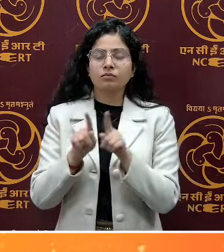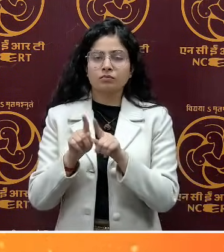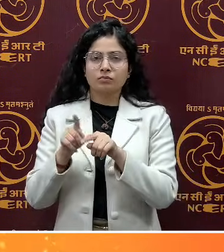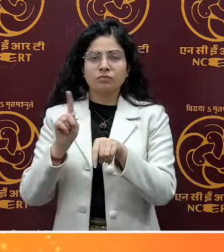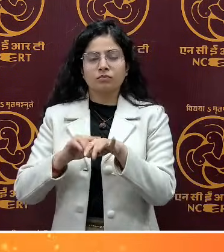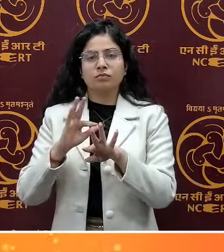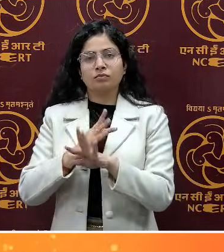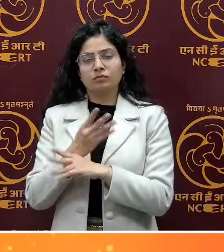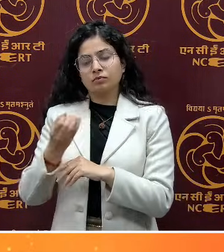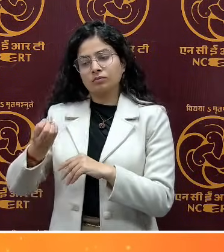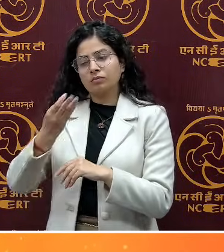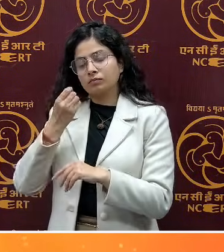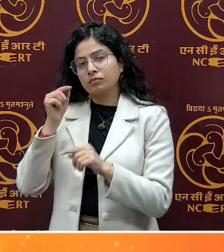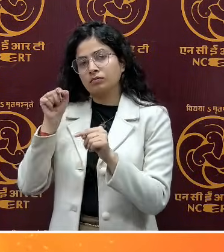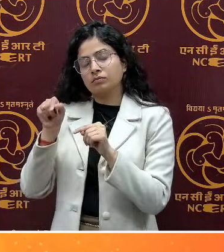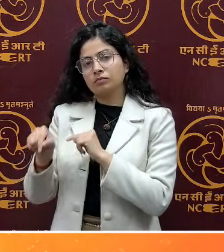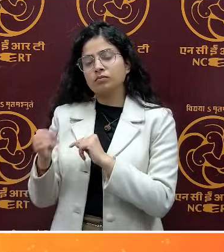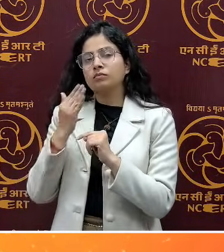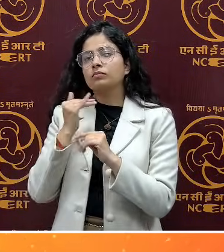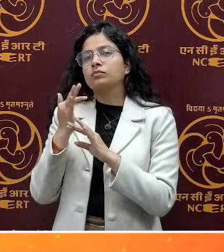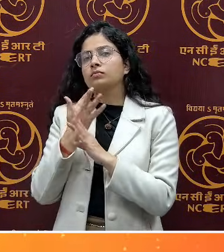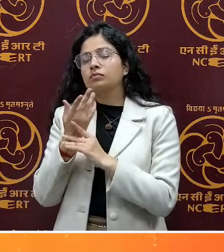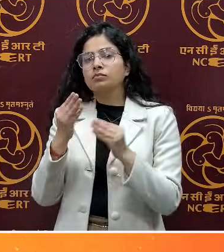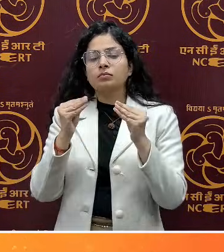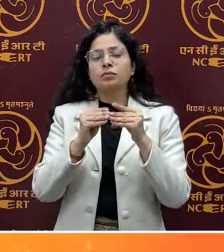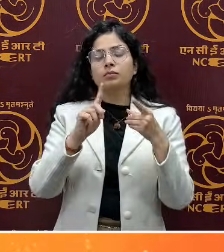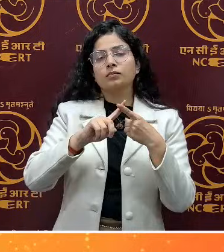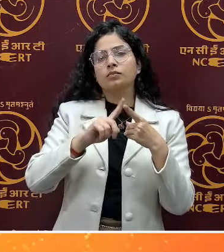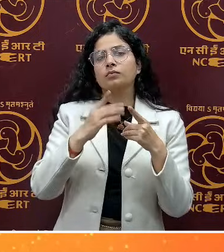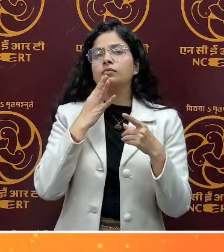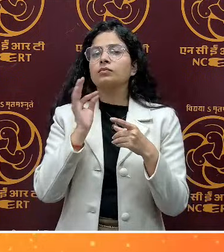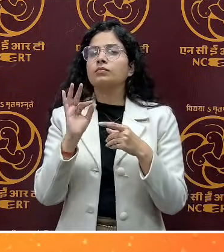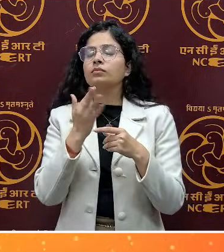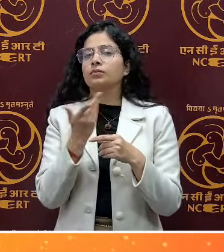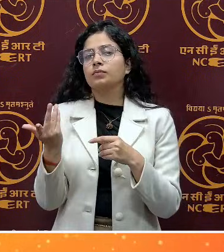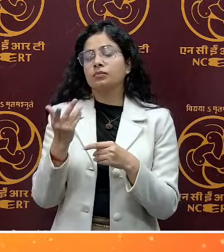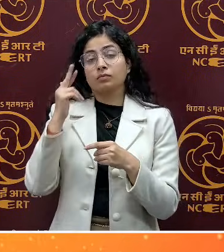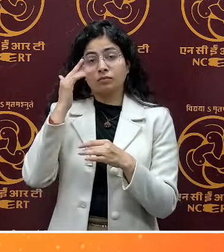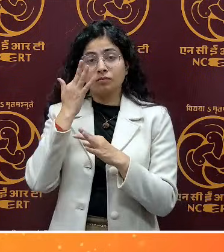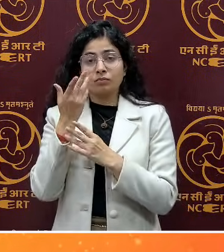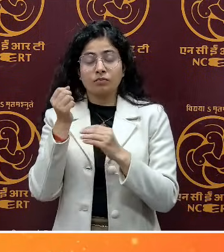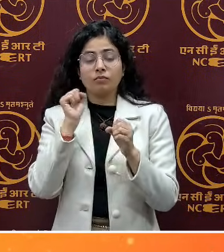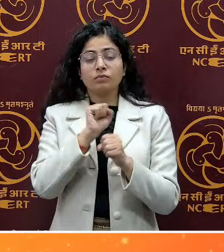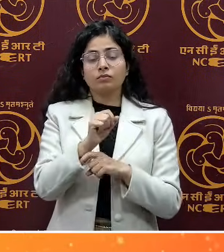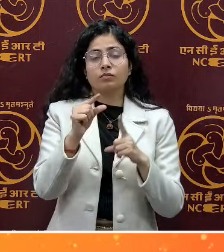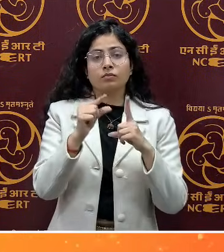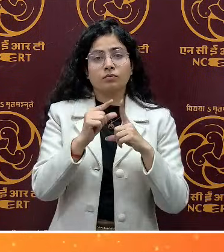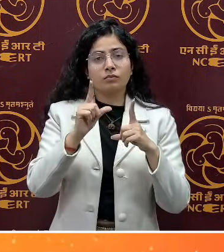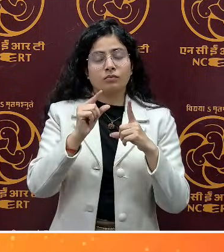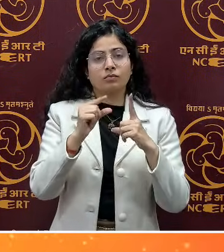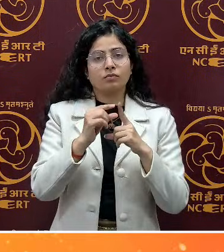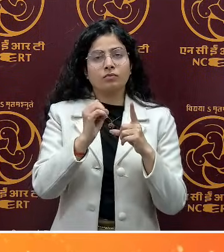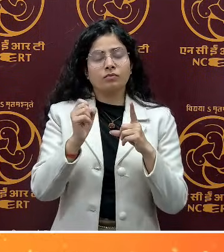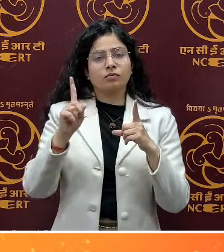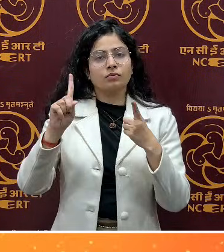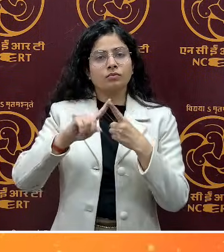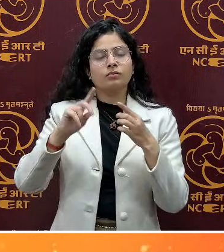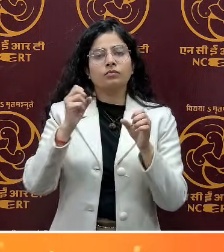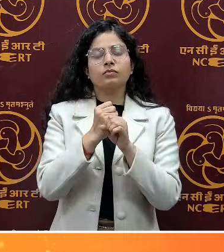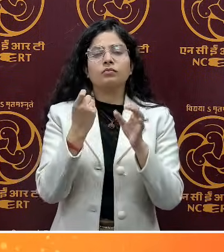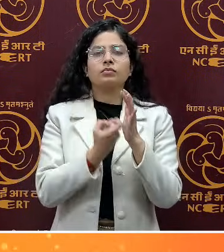time, for flower, why is bee important? Because it carries the pollen grains, which Right. further helps